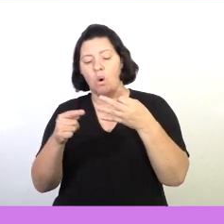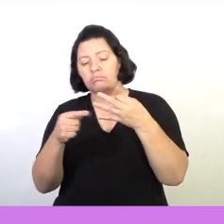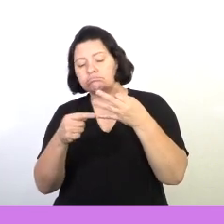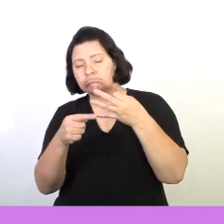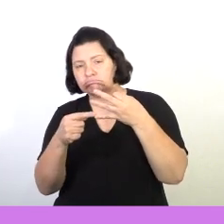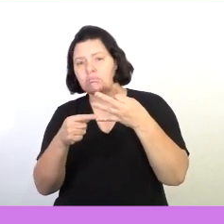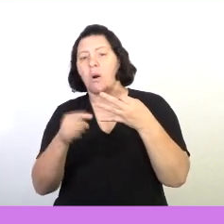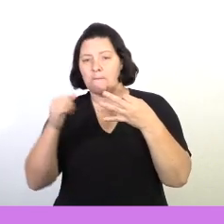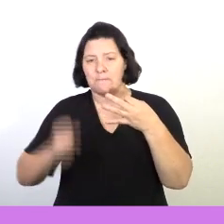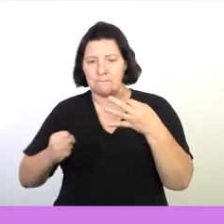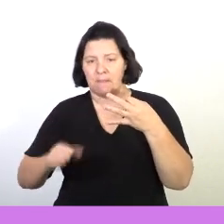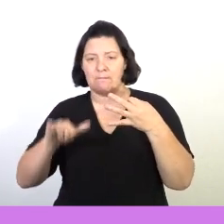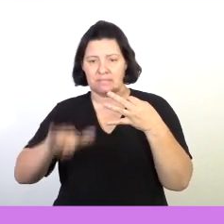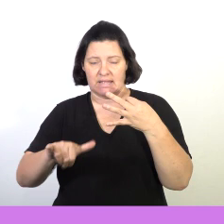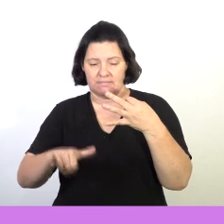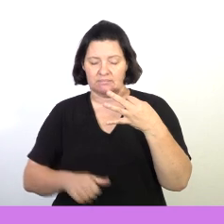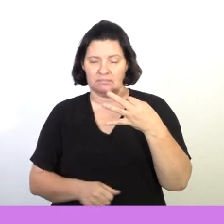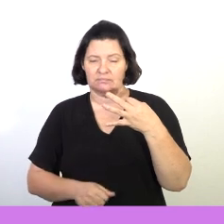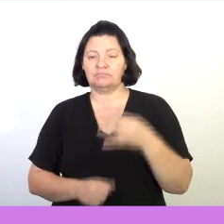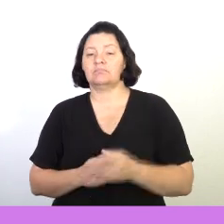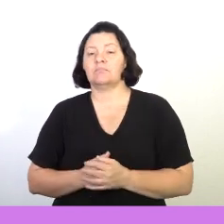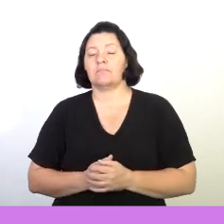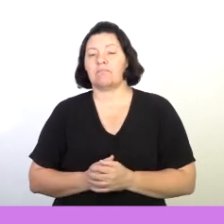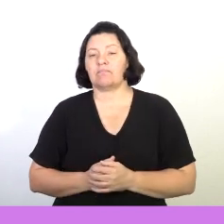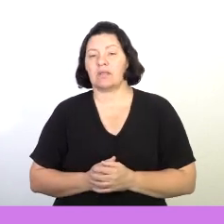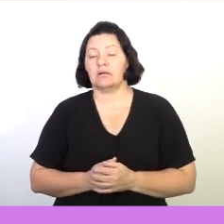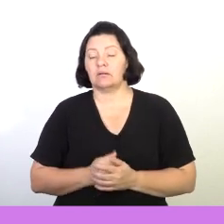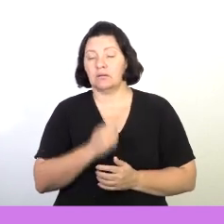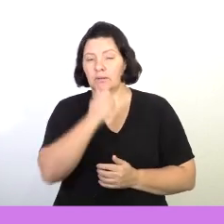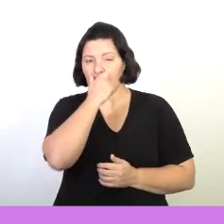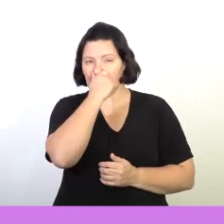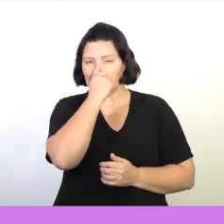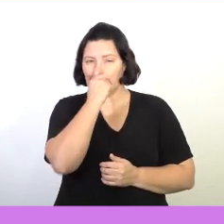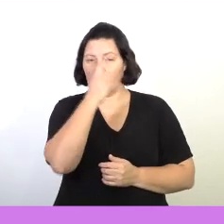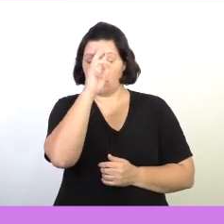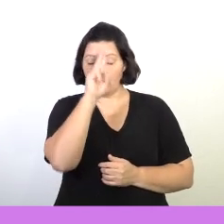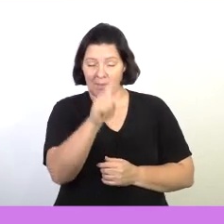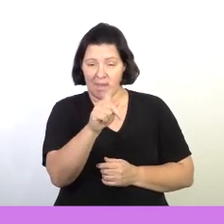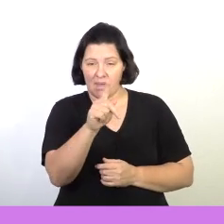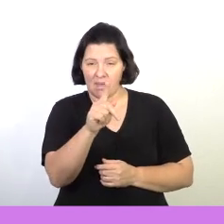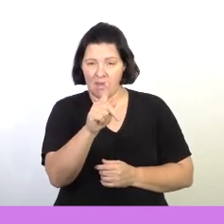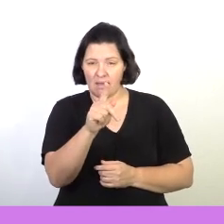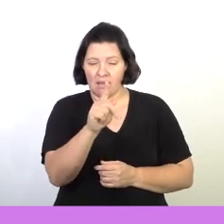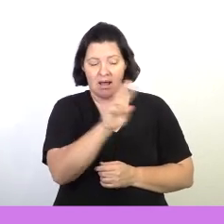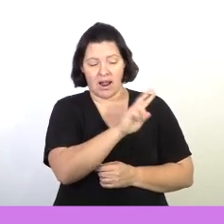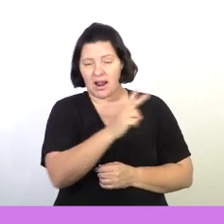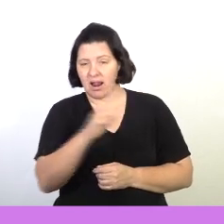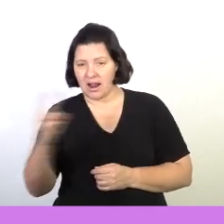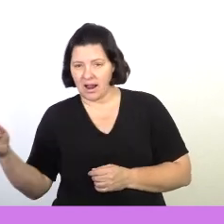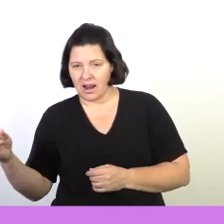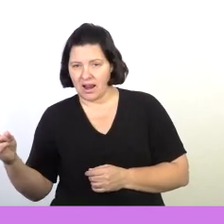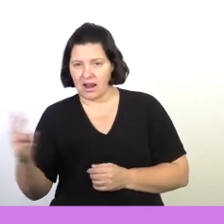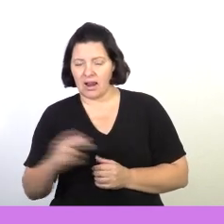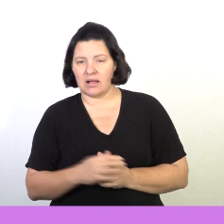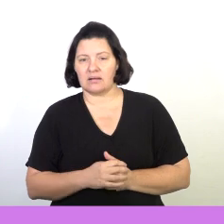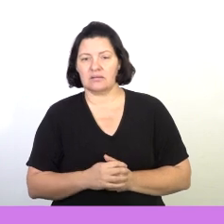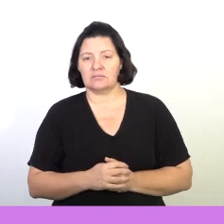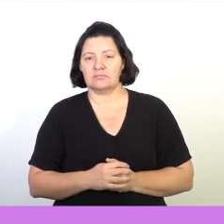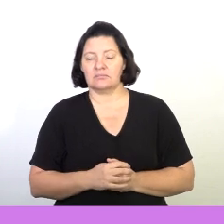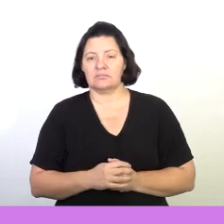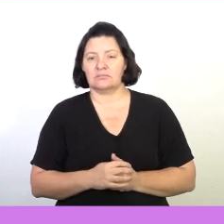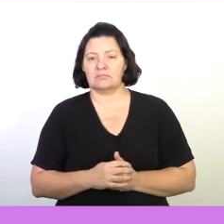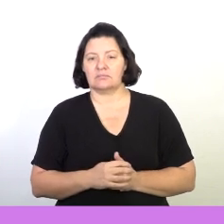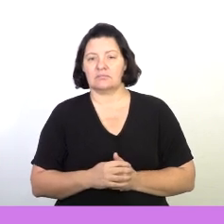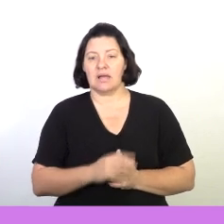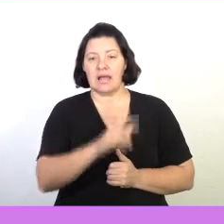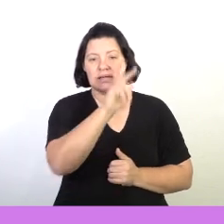of Noluthando. Let's do the calculations here. Remember, we have our conversion ladder, which is